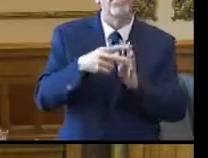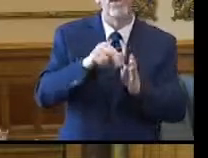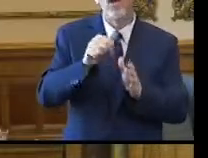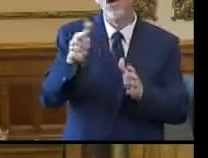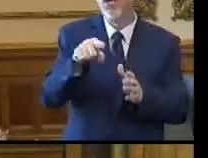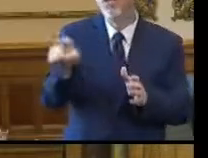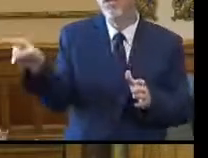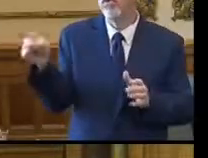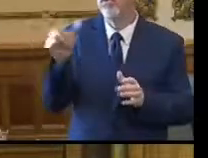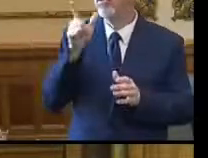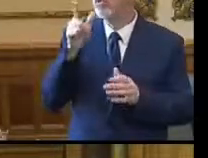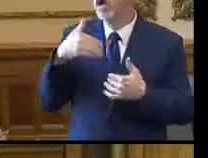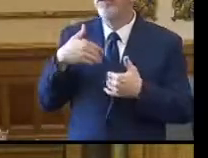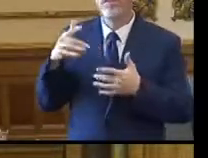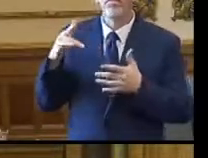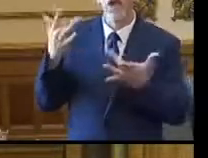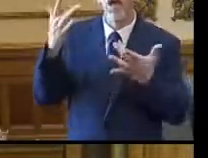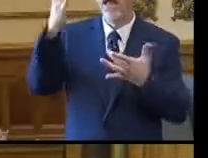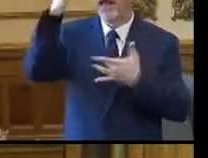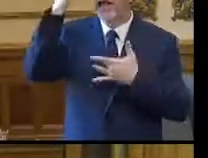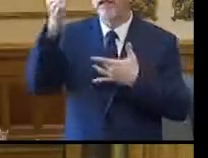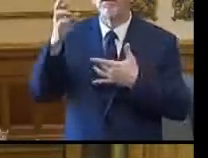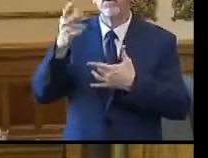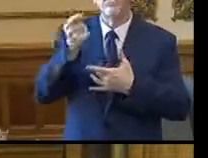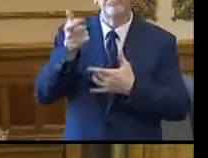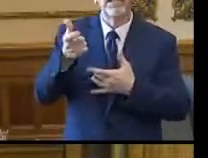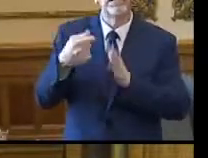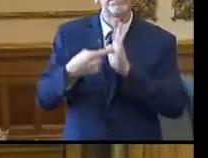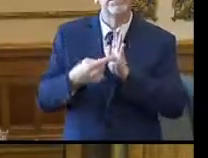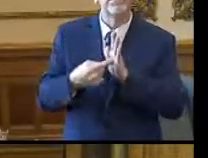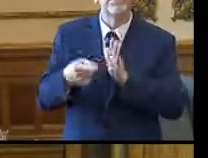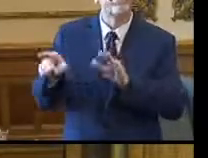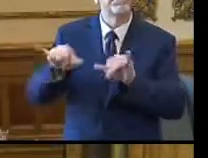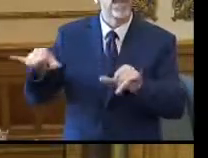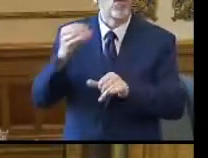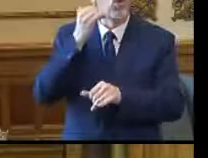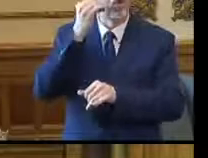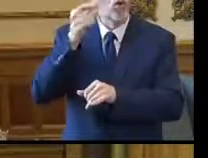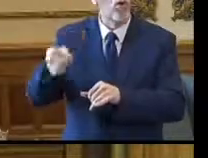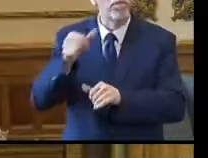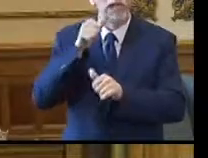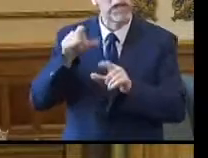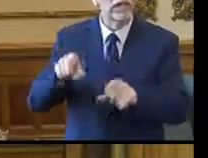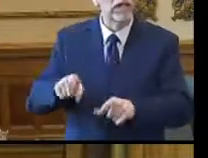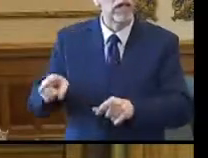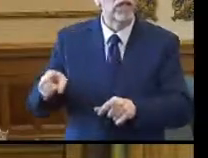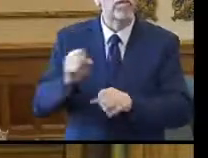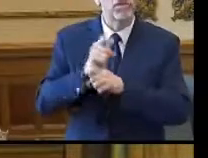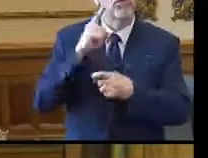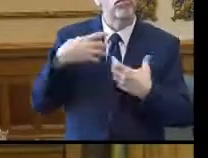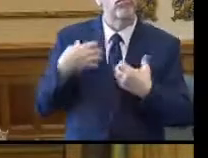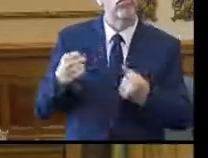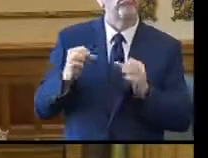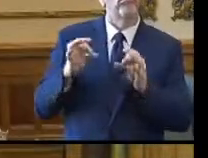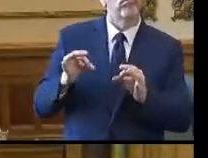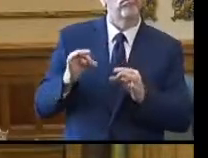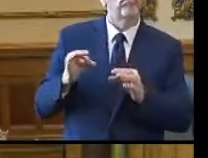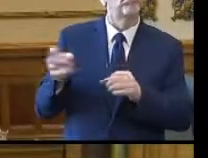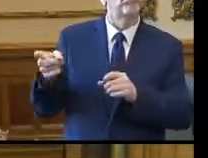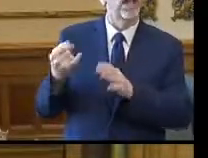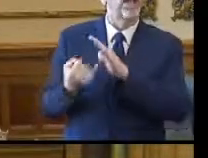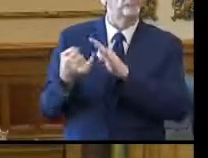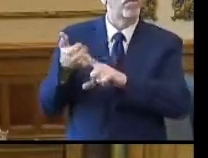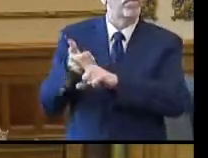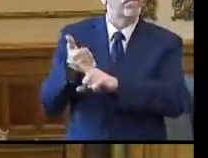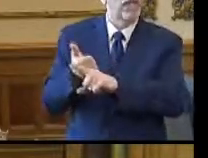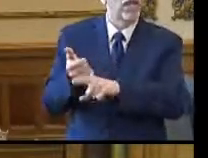other individuals that had mild illness or minimal symptoms that we asked just to stay home and make sure that they got well and kind of quarantine themselves or